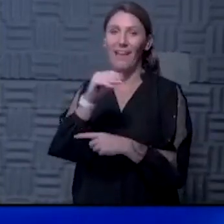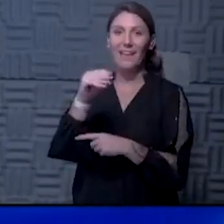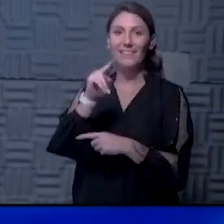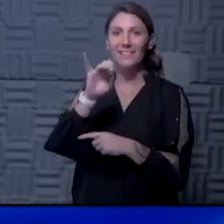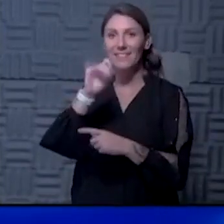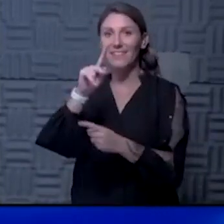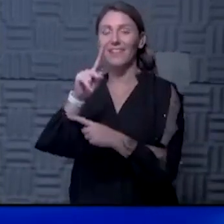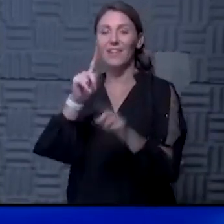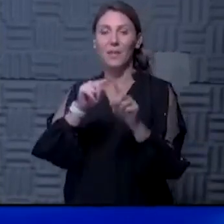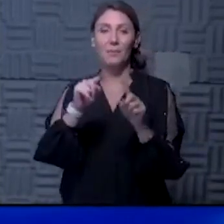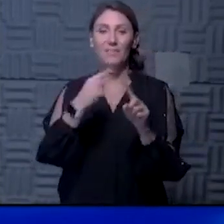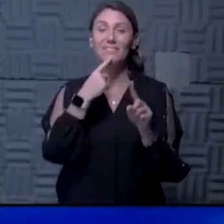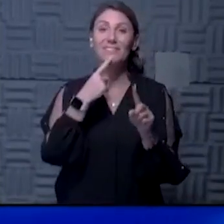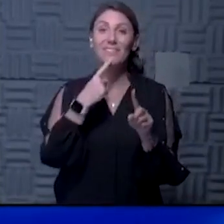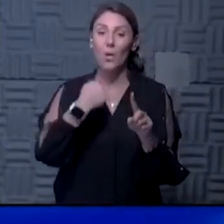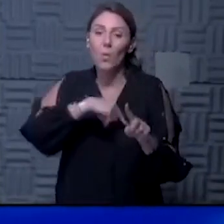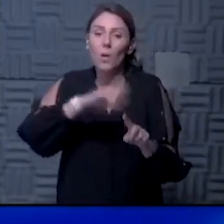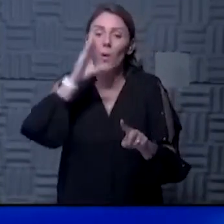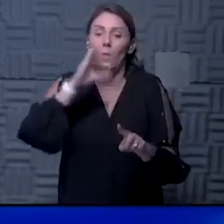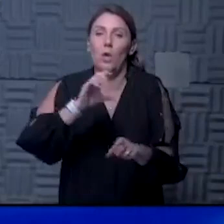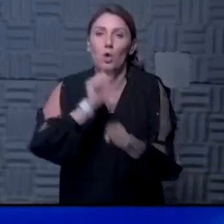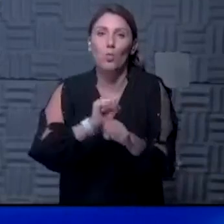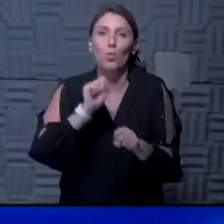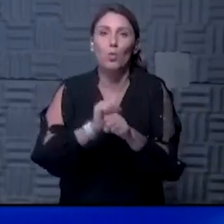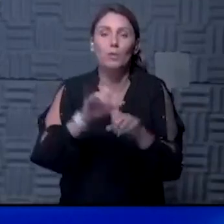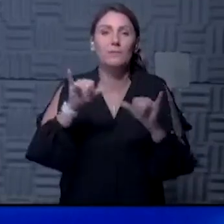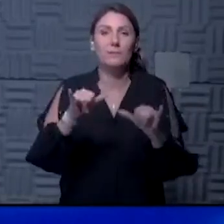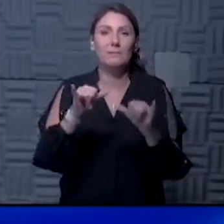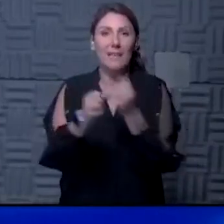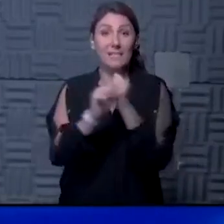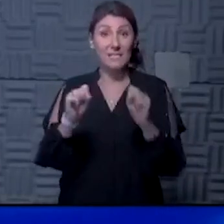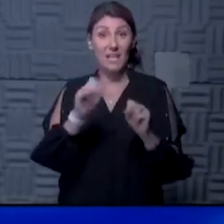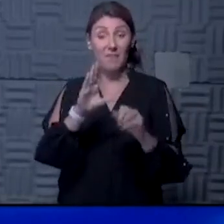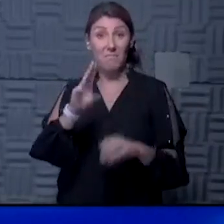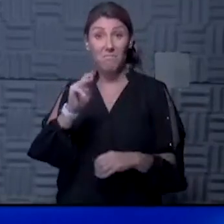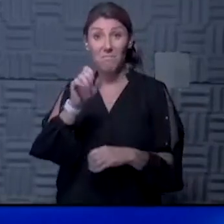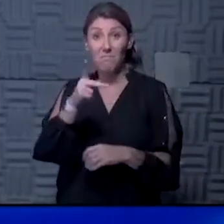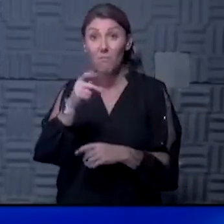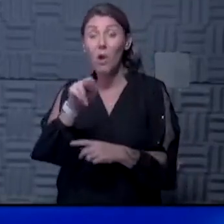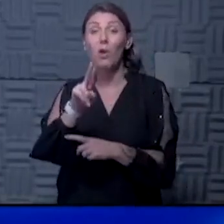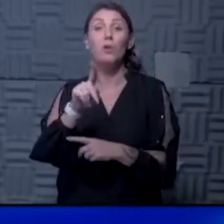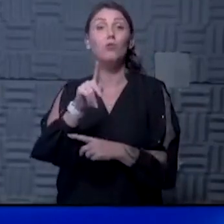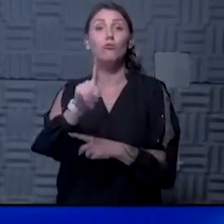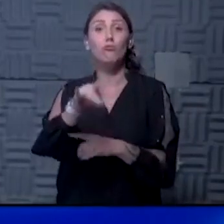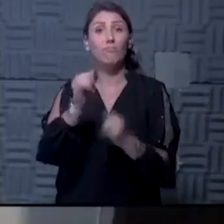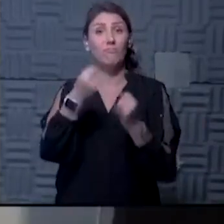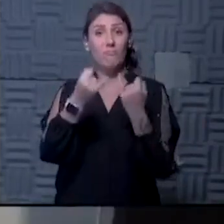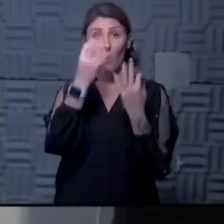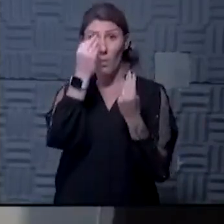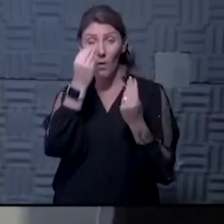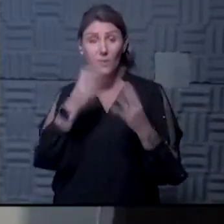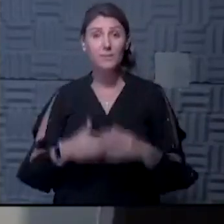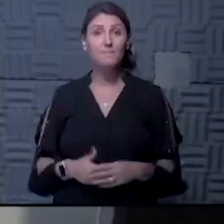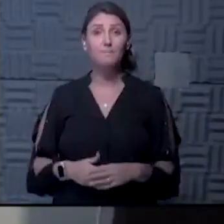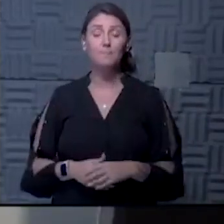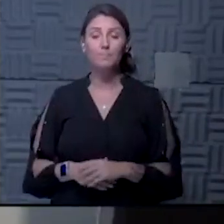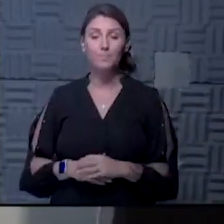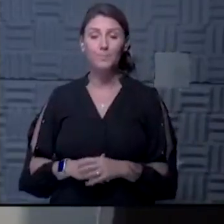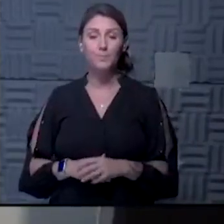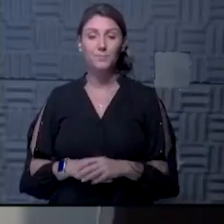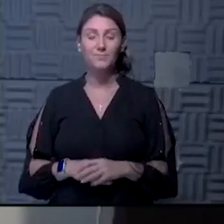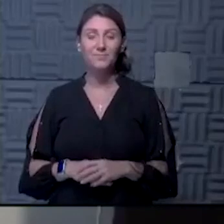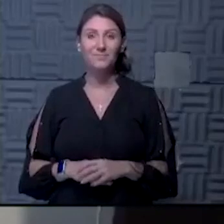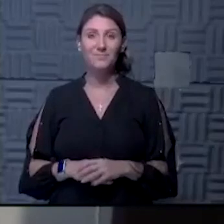to say we're going to work to stay safe. So Mark, final thoughts today, working with the business community to keep folks safe.